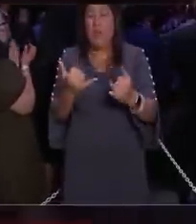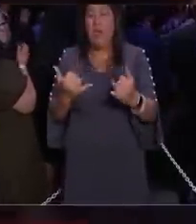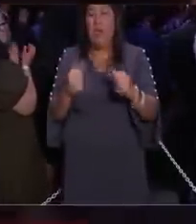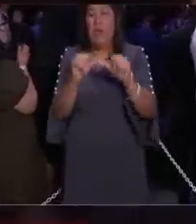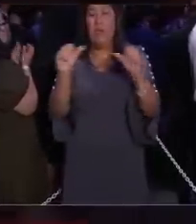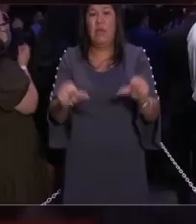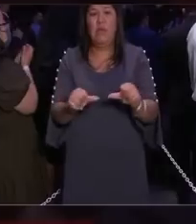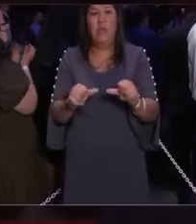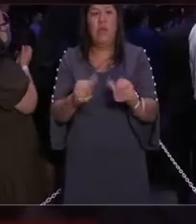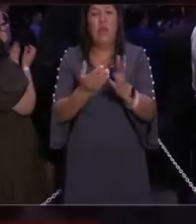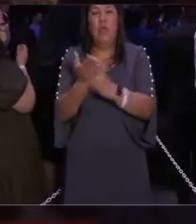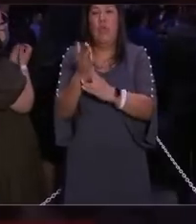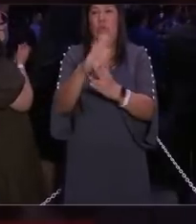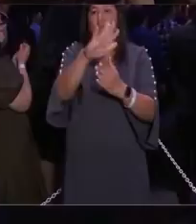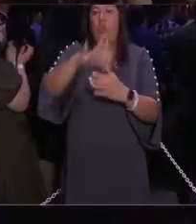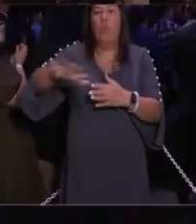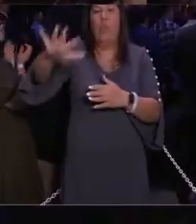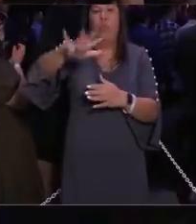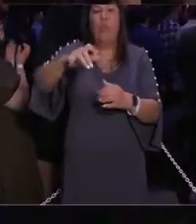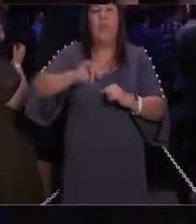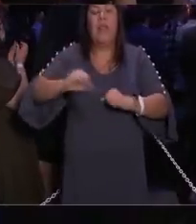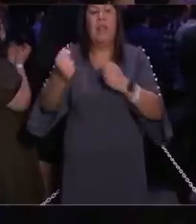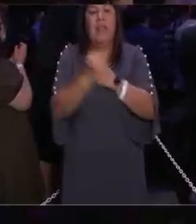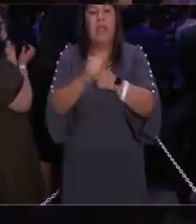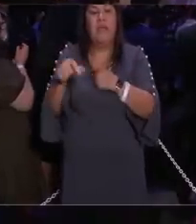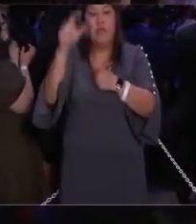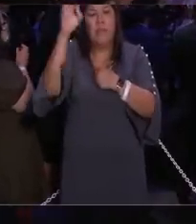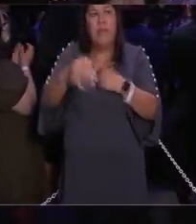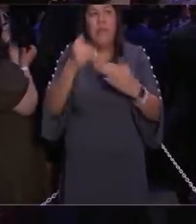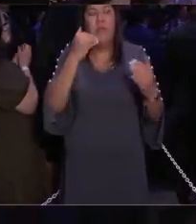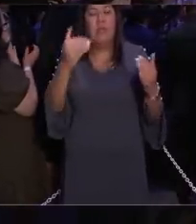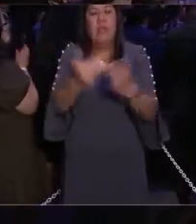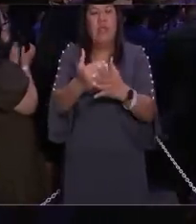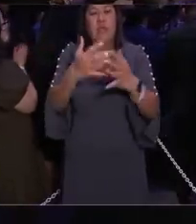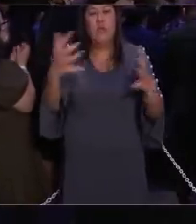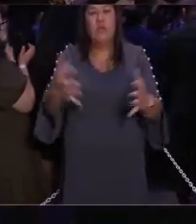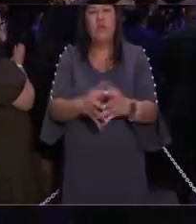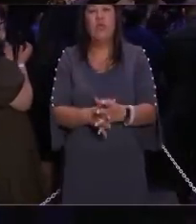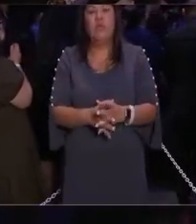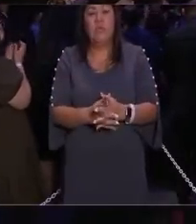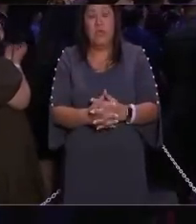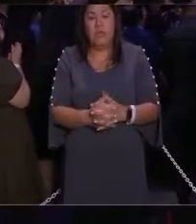this altar or throughout this arena. We love you, pastors. Thank you so much.